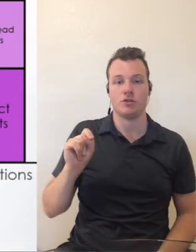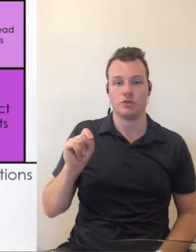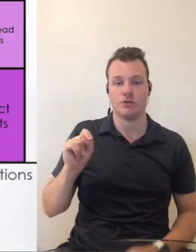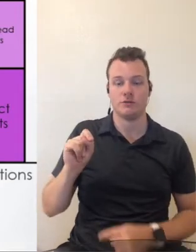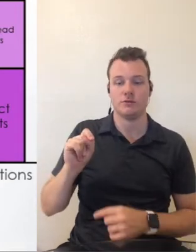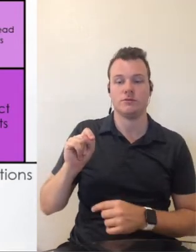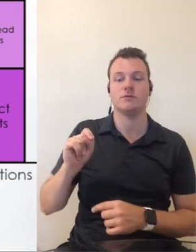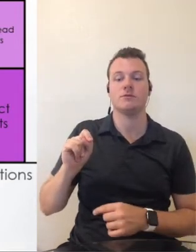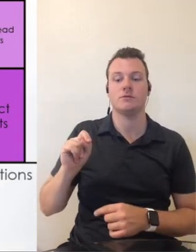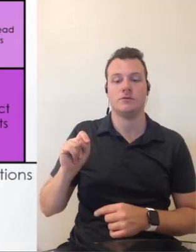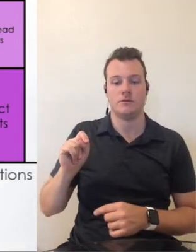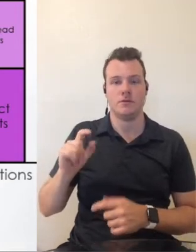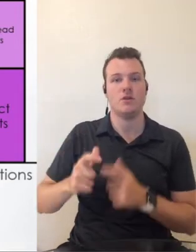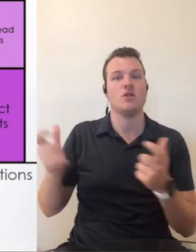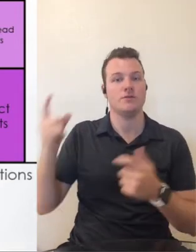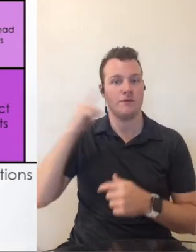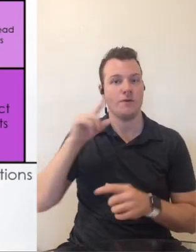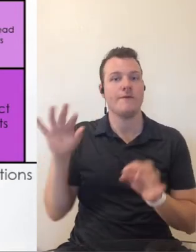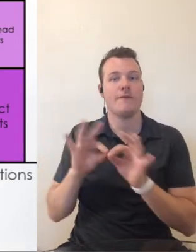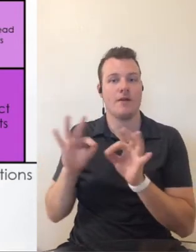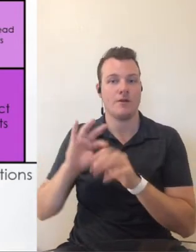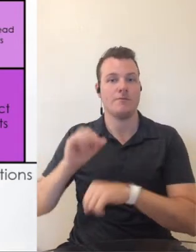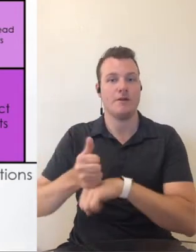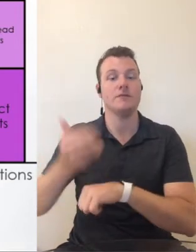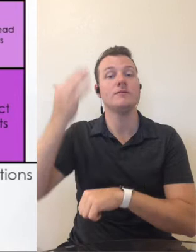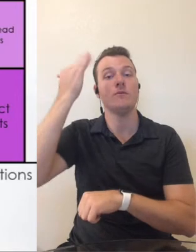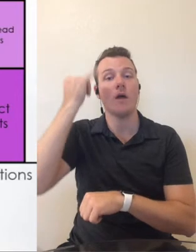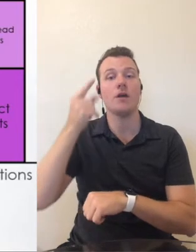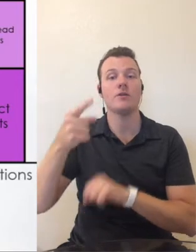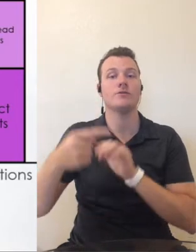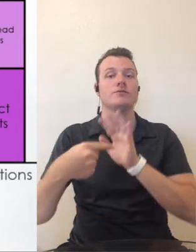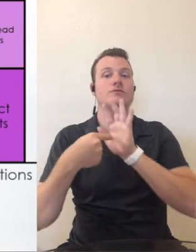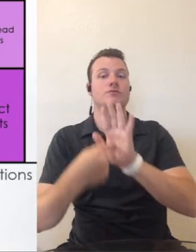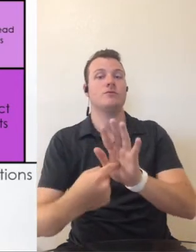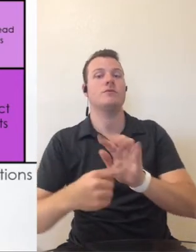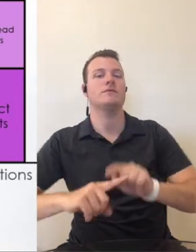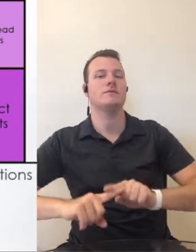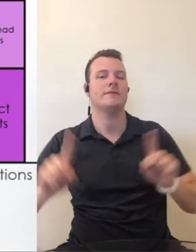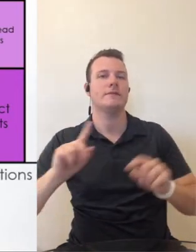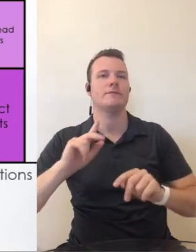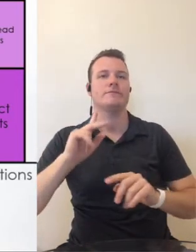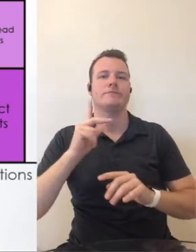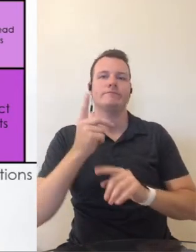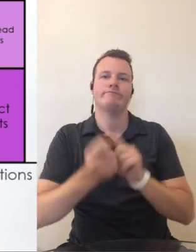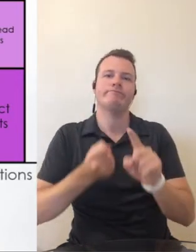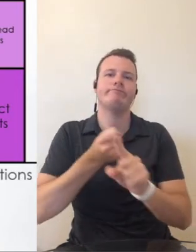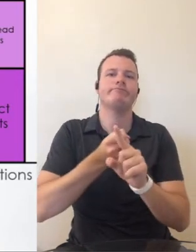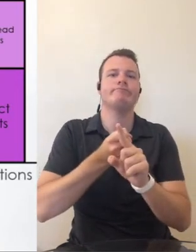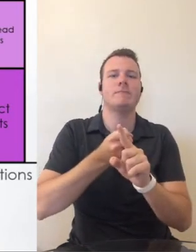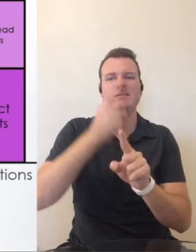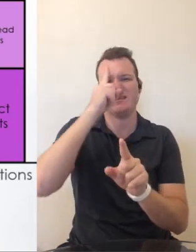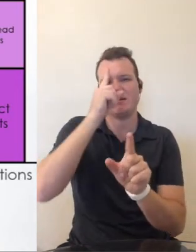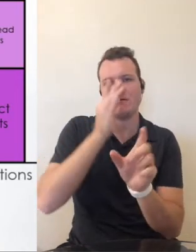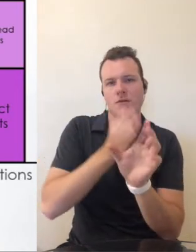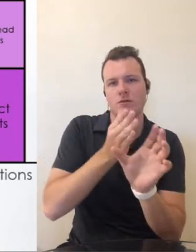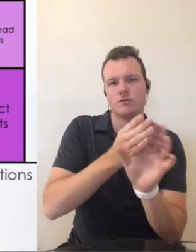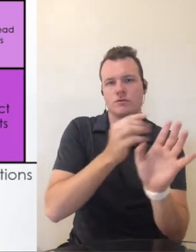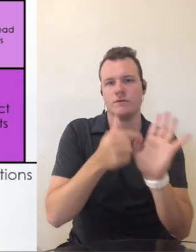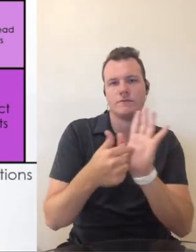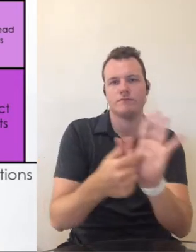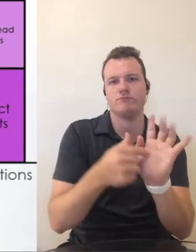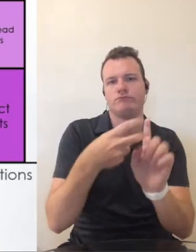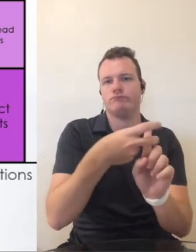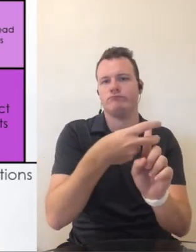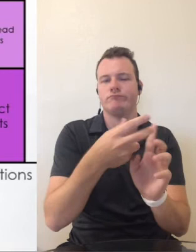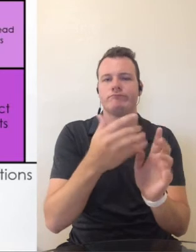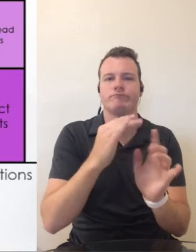value-based because you're emitting a different kind of a psychological persona, if you will,